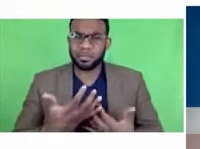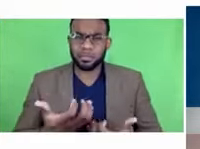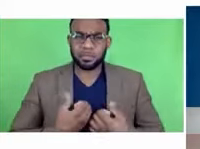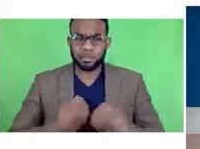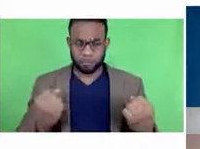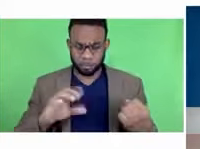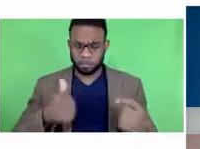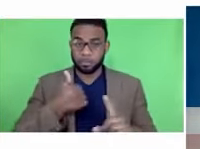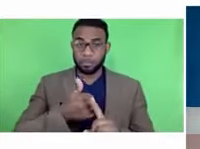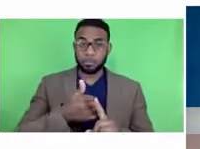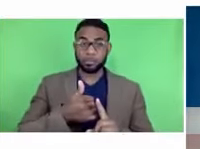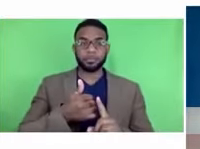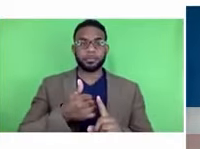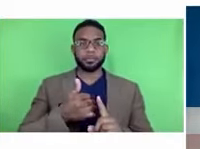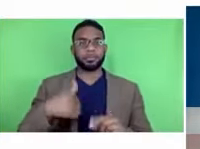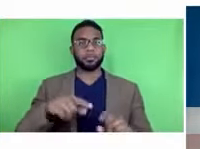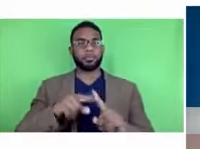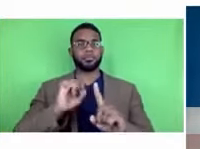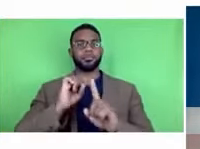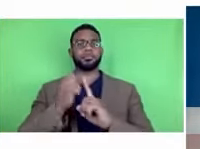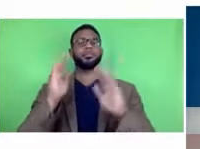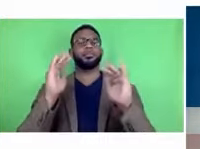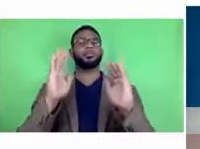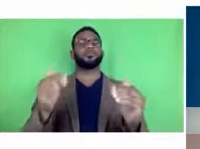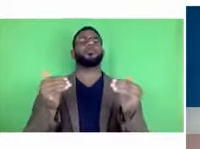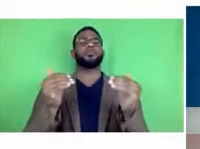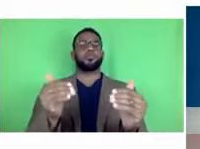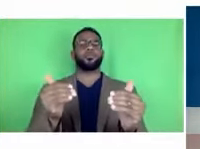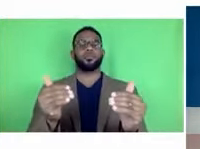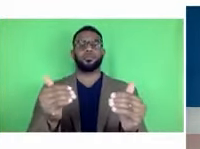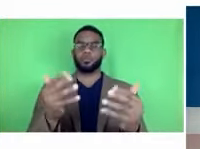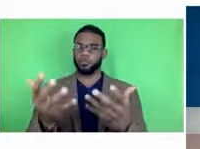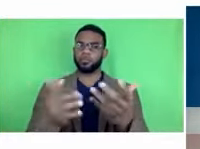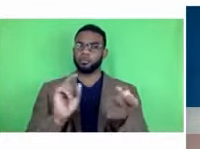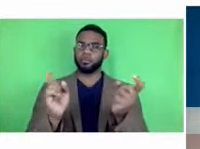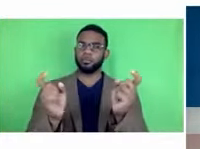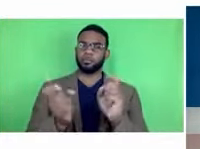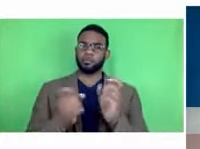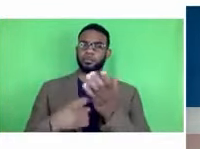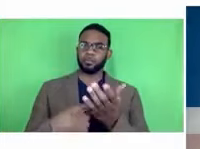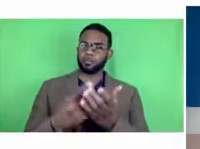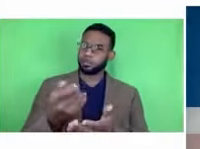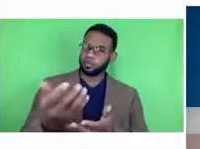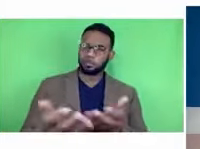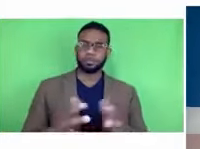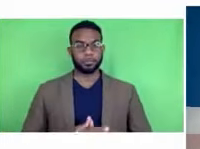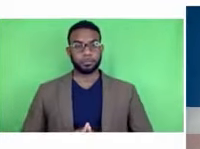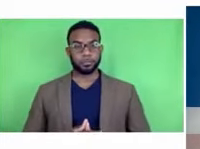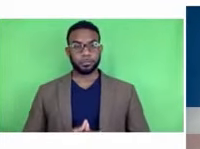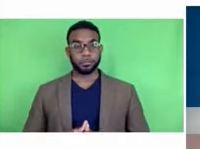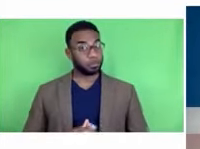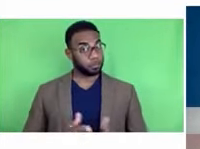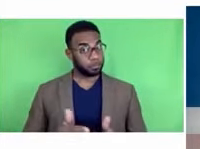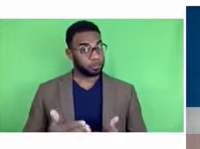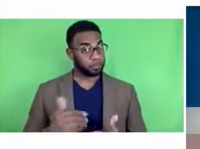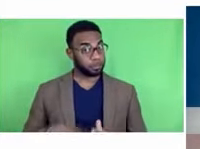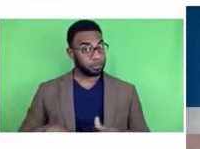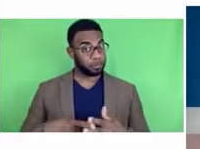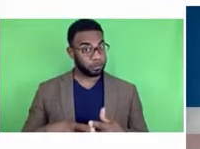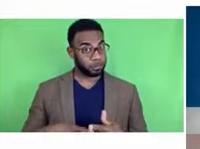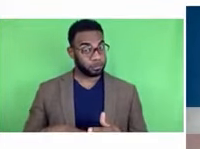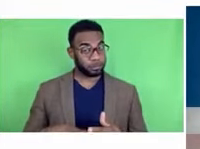And we as a society are hoping to move forward and kind of change that conversation a little bit. Before we get started, I'm